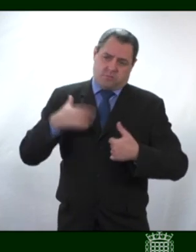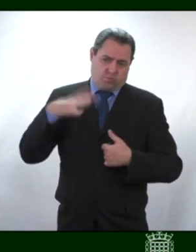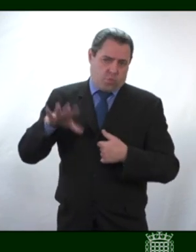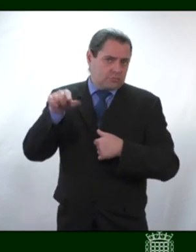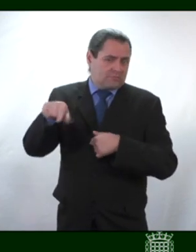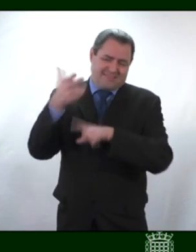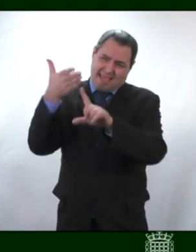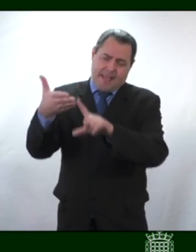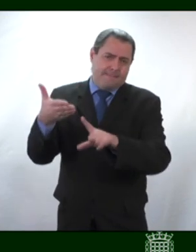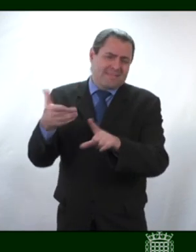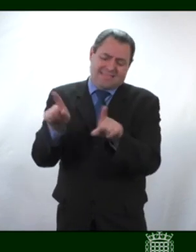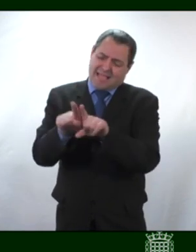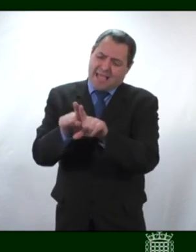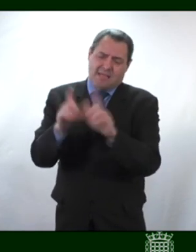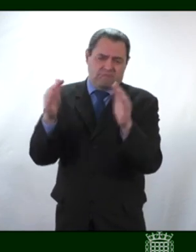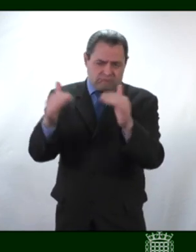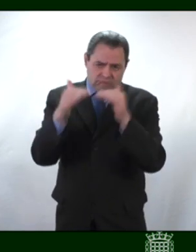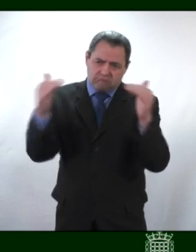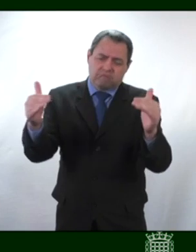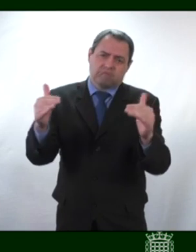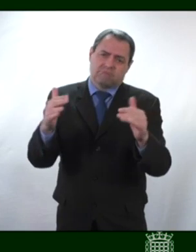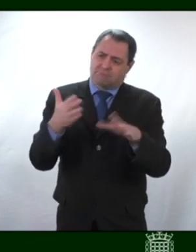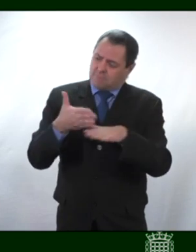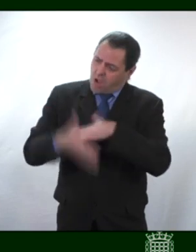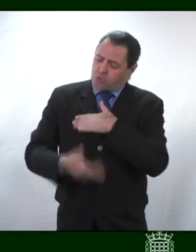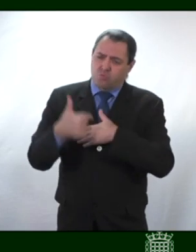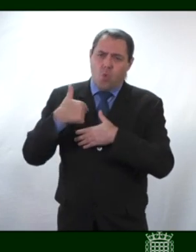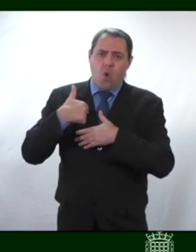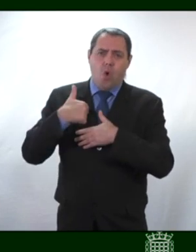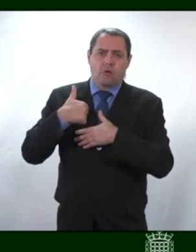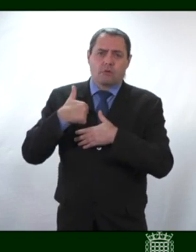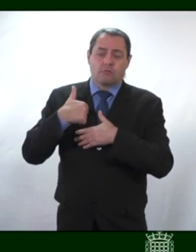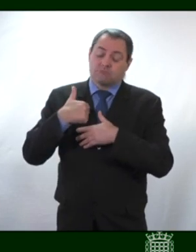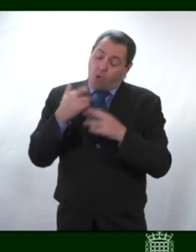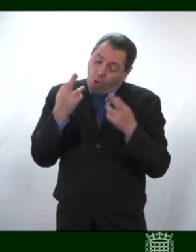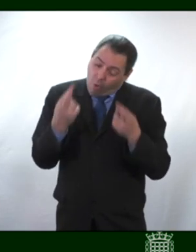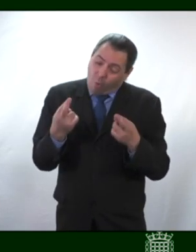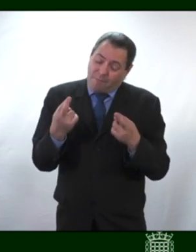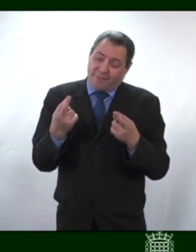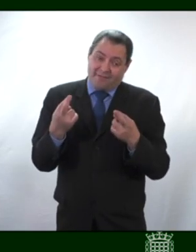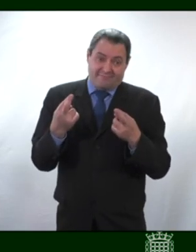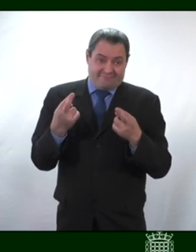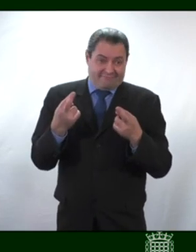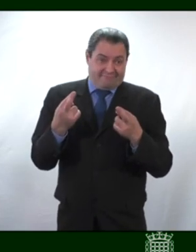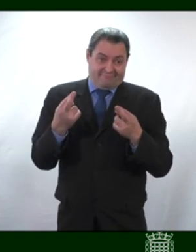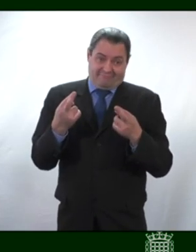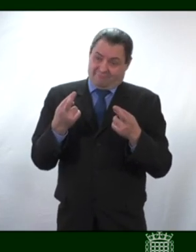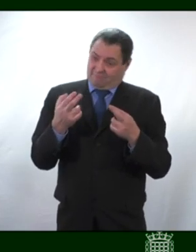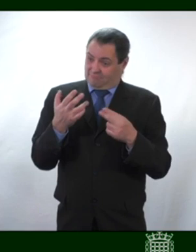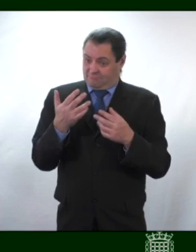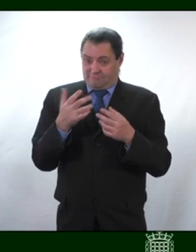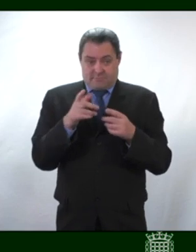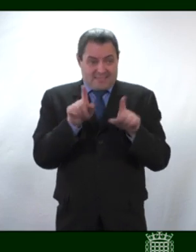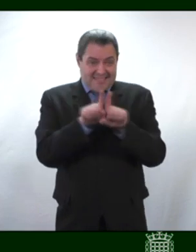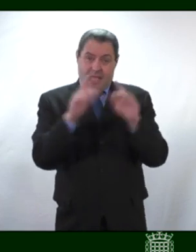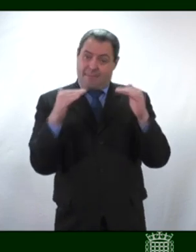goal, that is the work that we're doing, and I really hope that given that this that the support proportionate to that